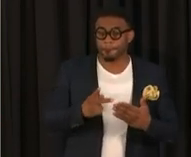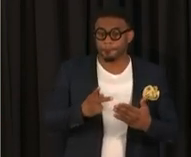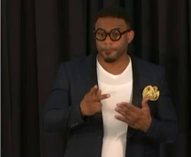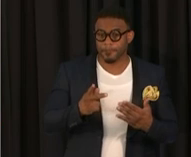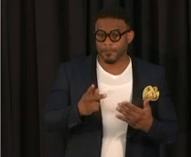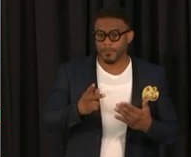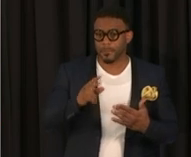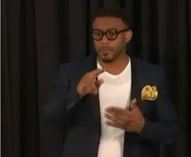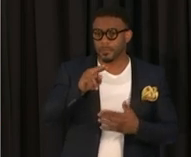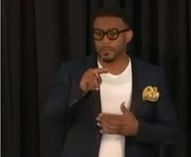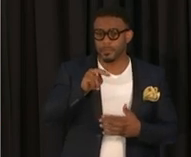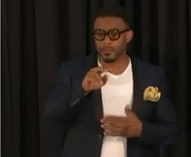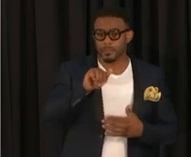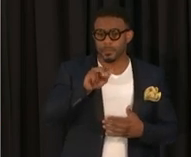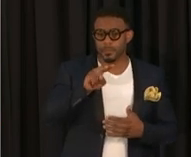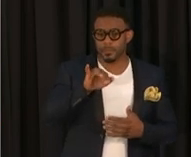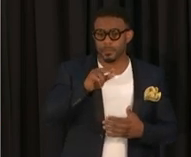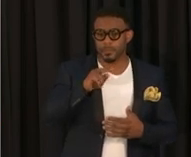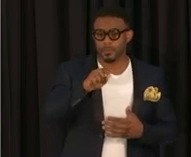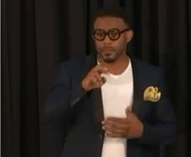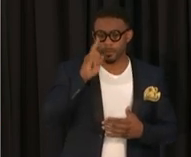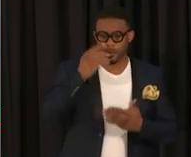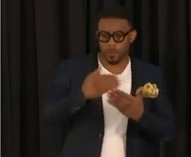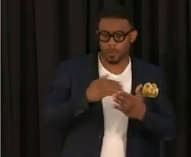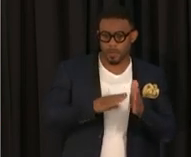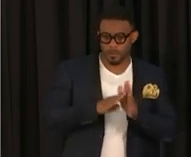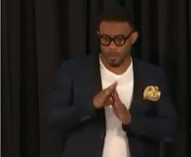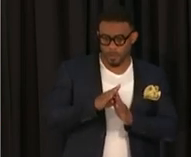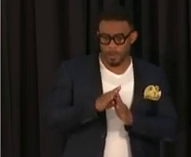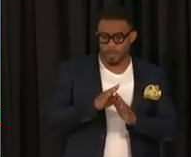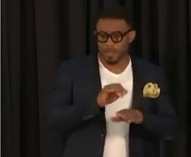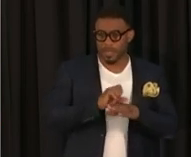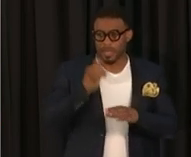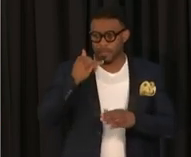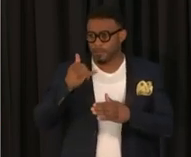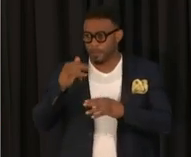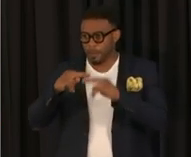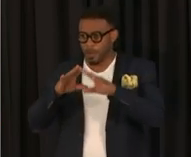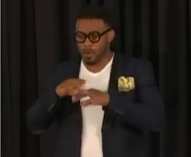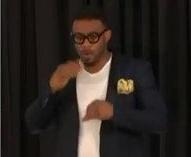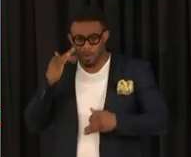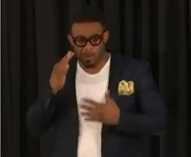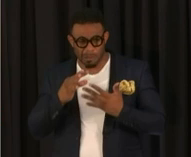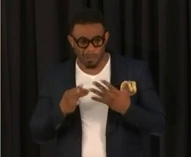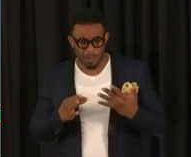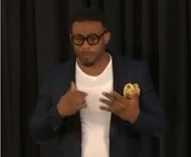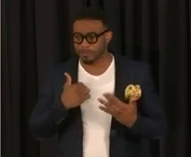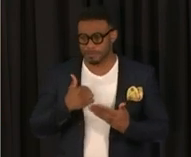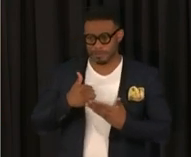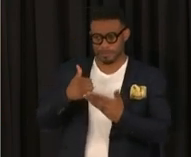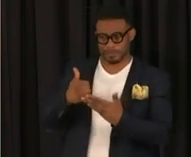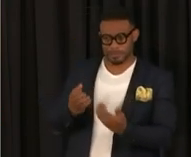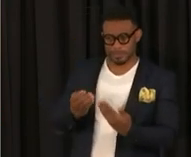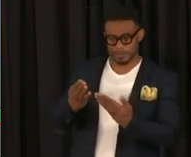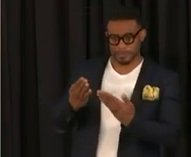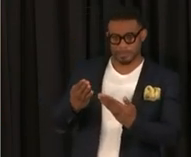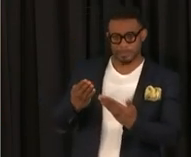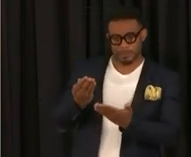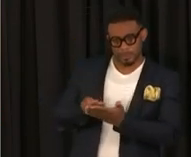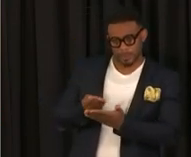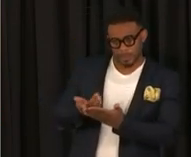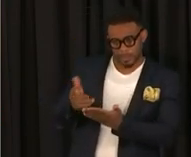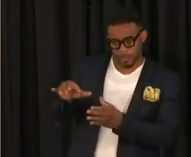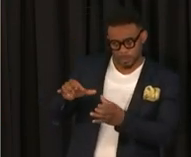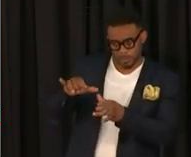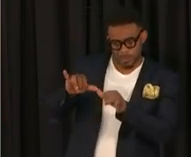program navigator for the pre-development stage, so when a building owner doesn't even know what their options are, we wanted to provide capital